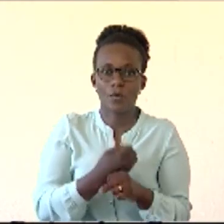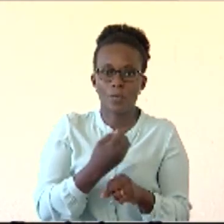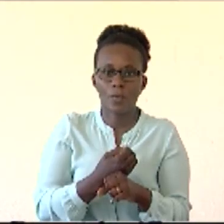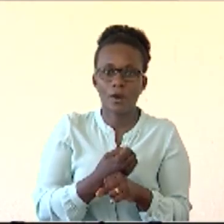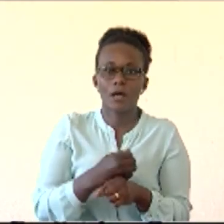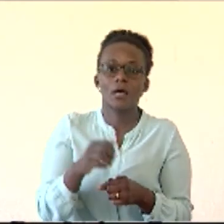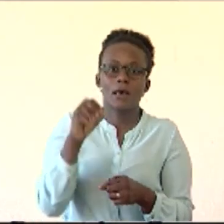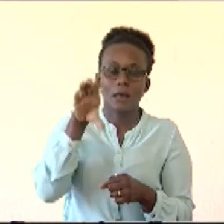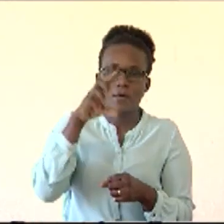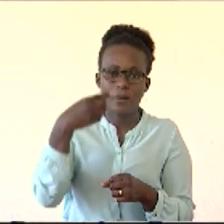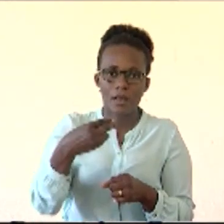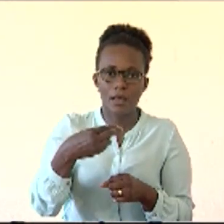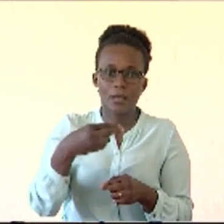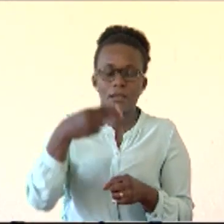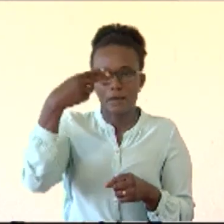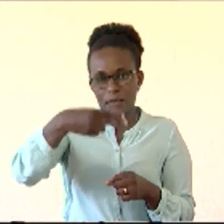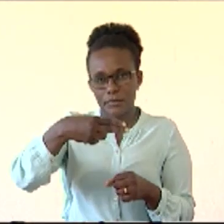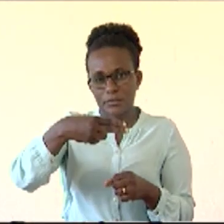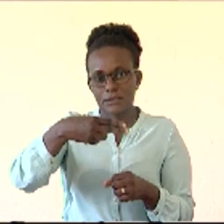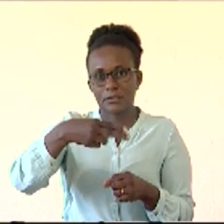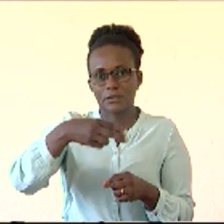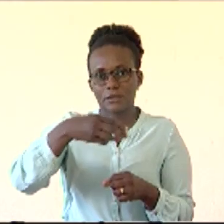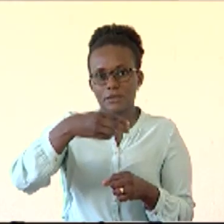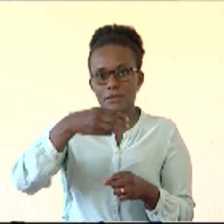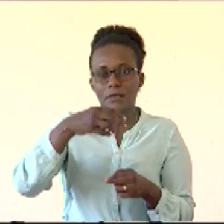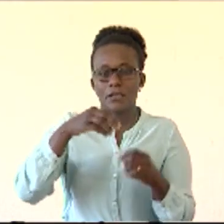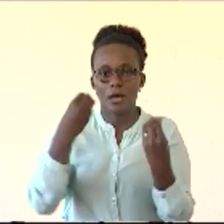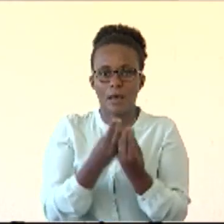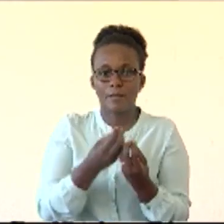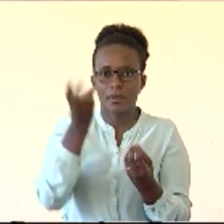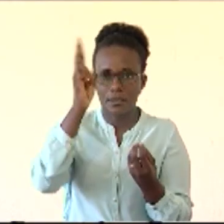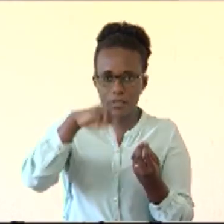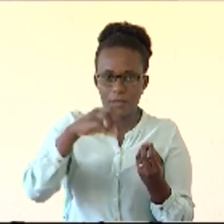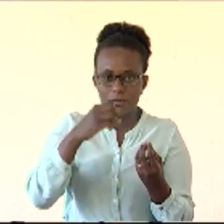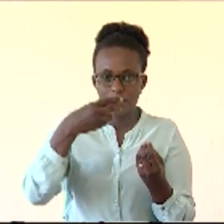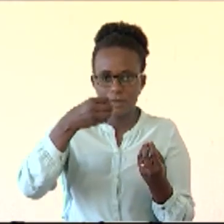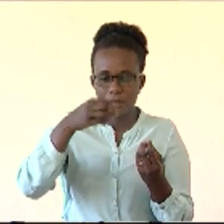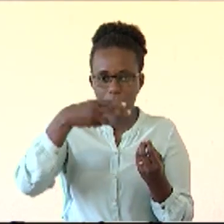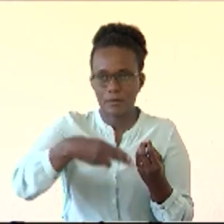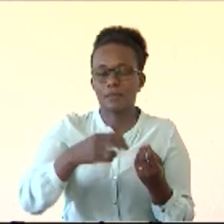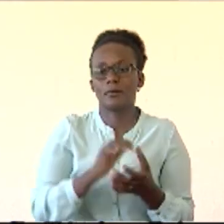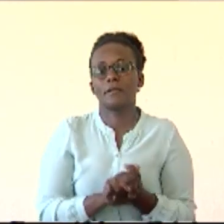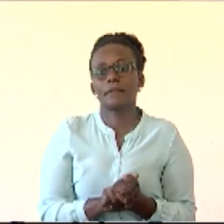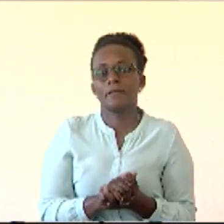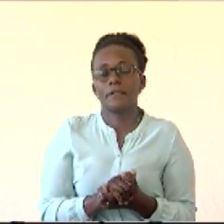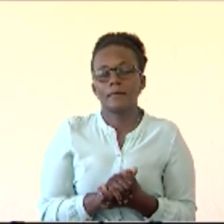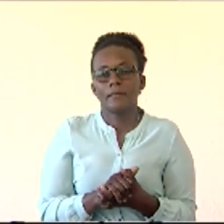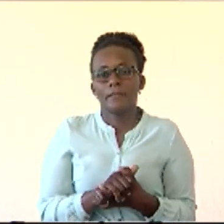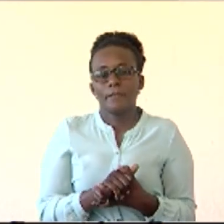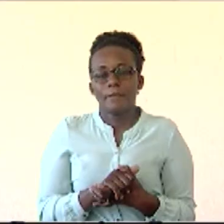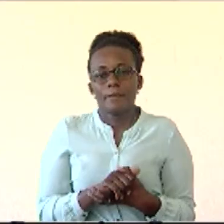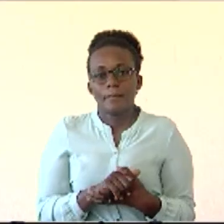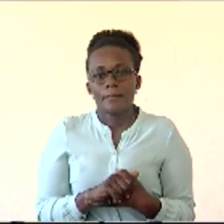these gases. So you have the chlorine being produced, and then you have hydrogen produced, But again, you